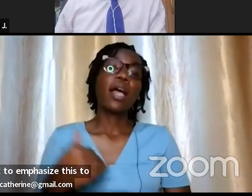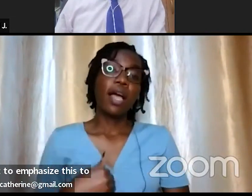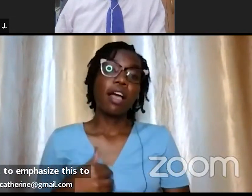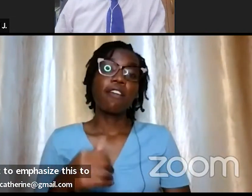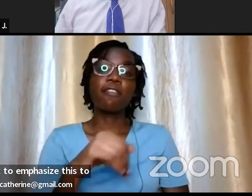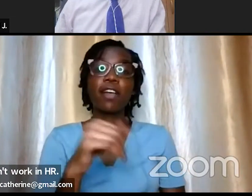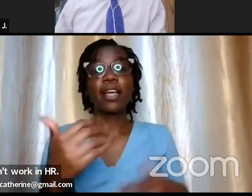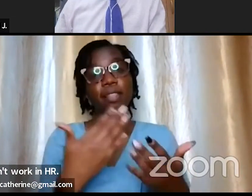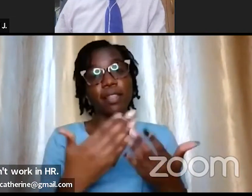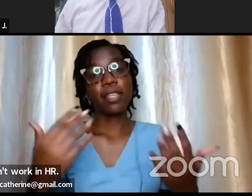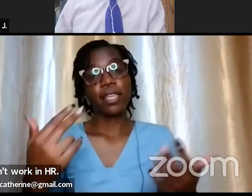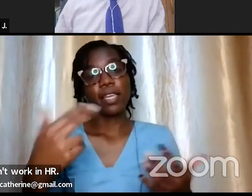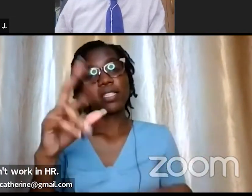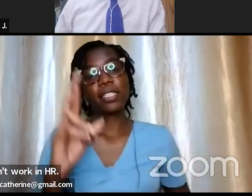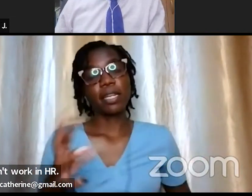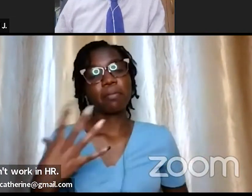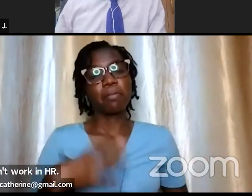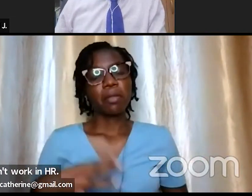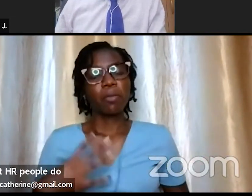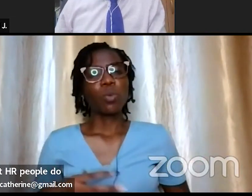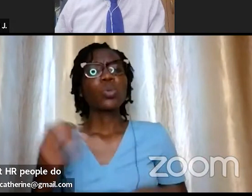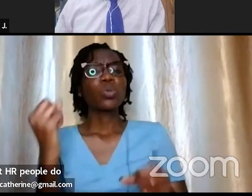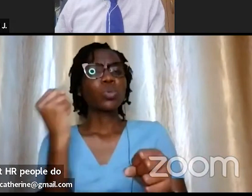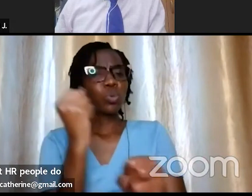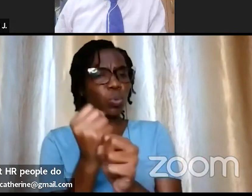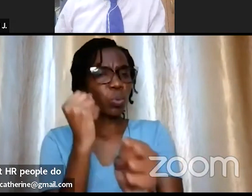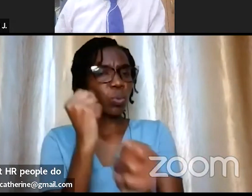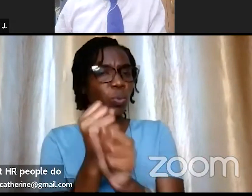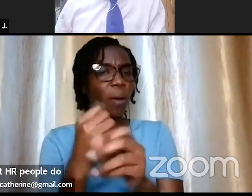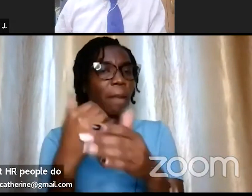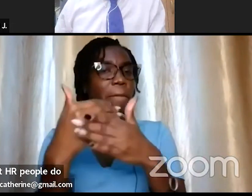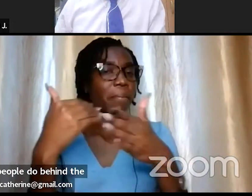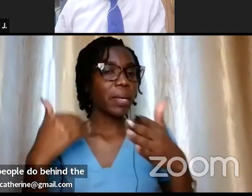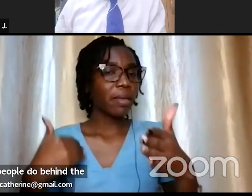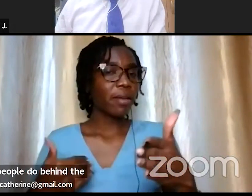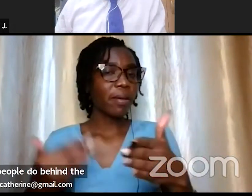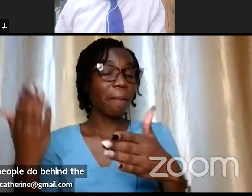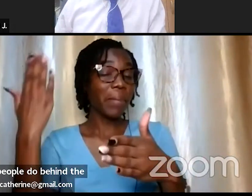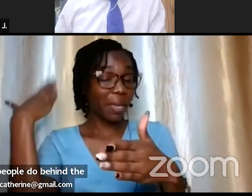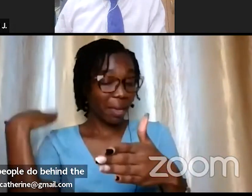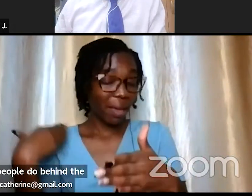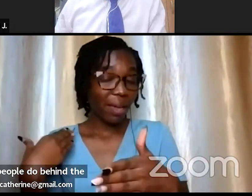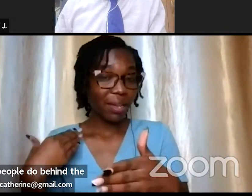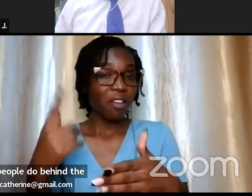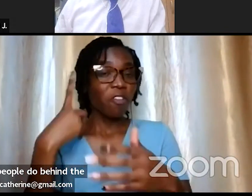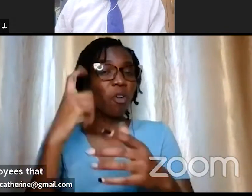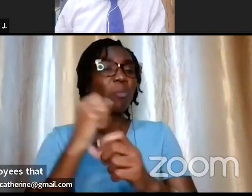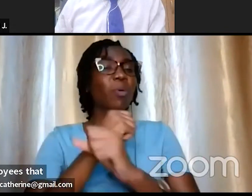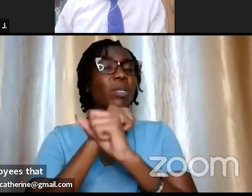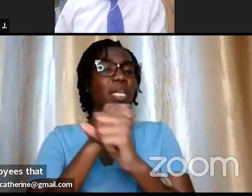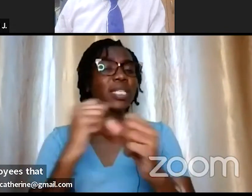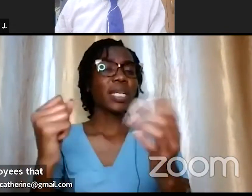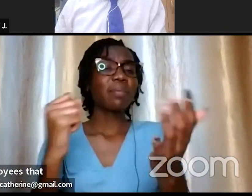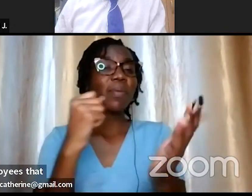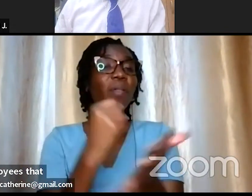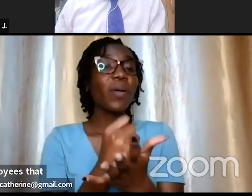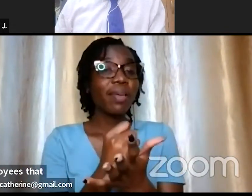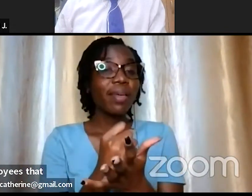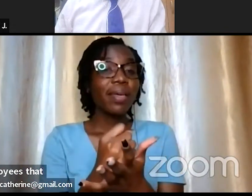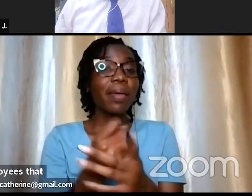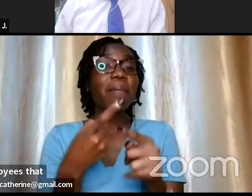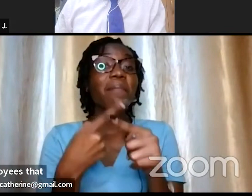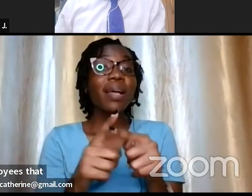that HR people do behind the scenes to protect employees that employees never get to